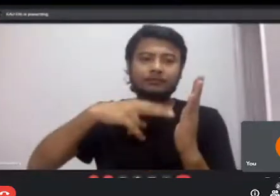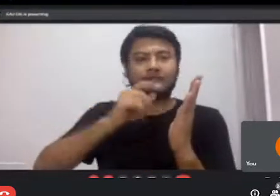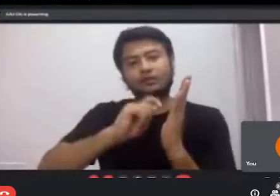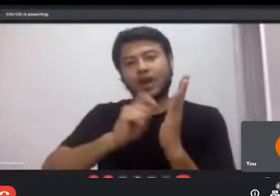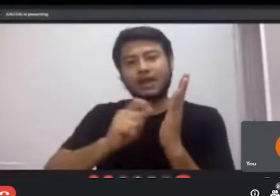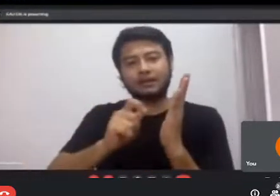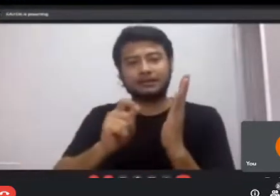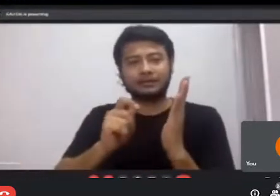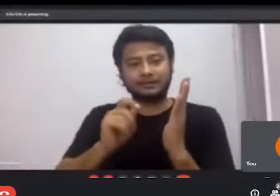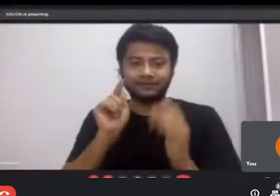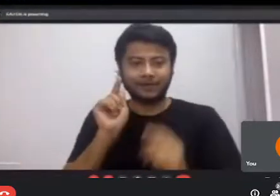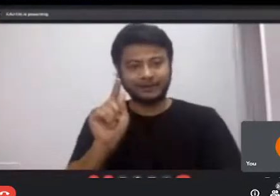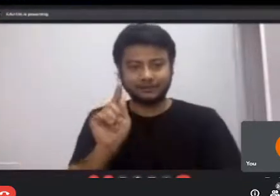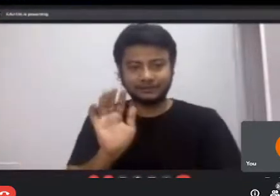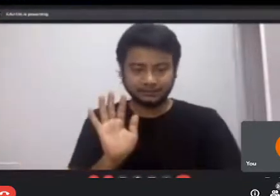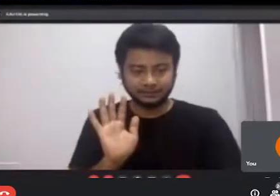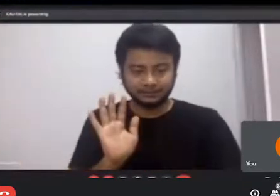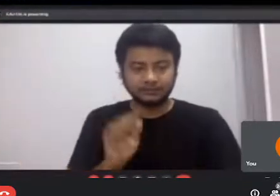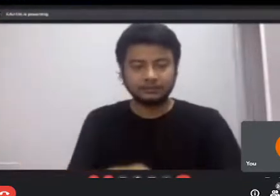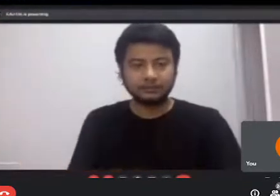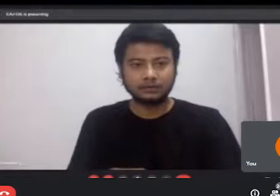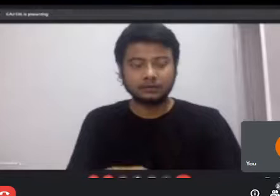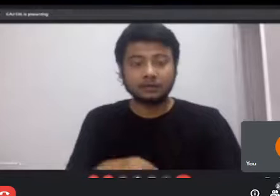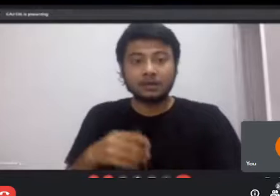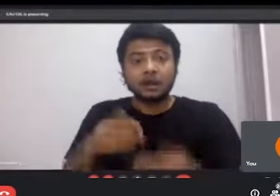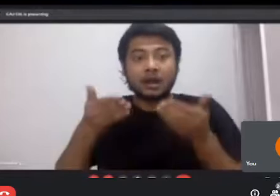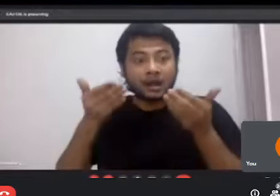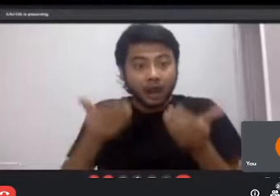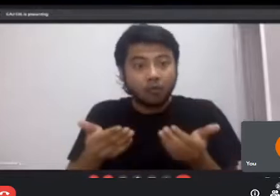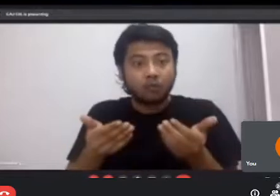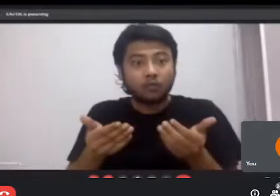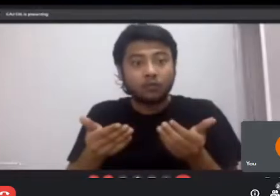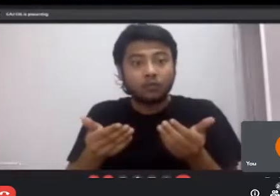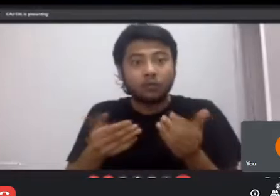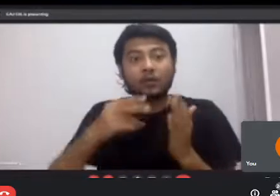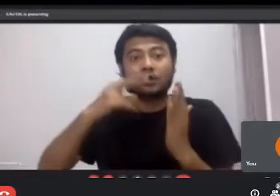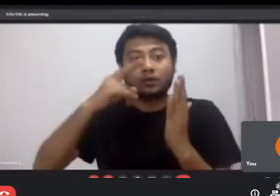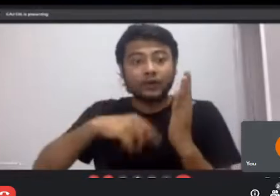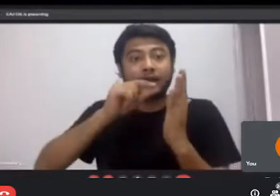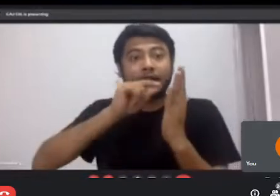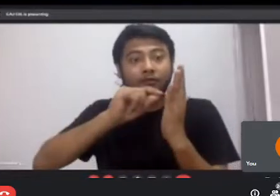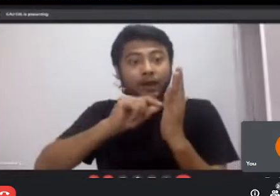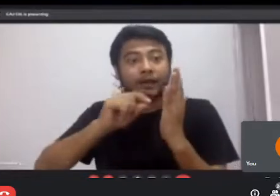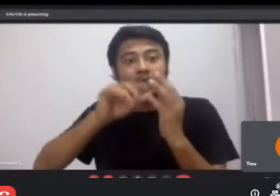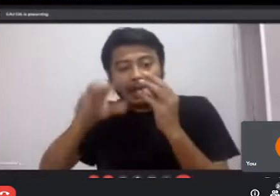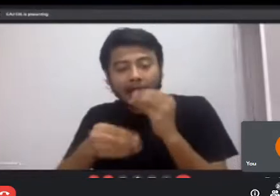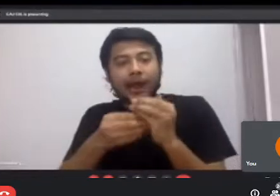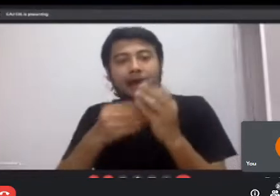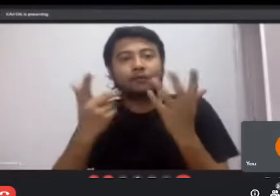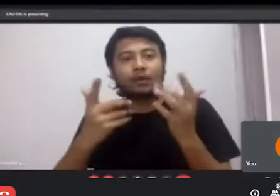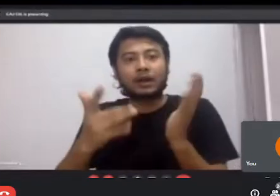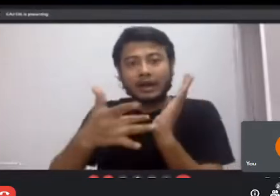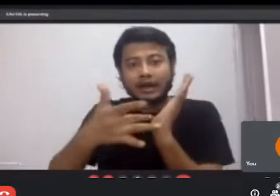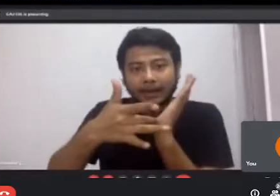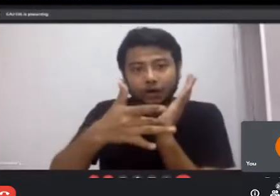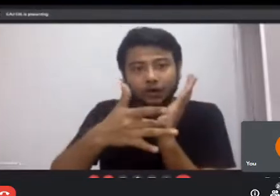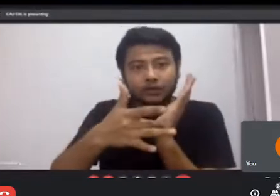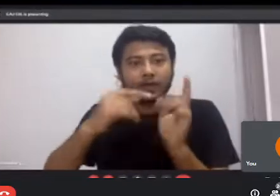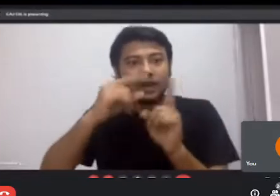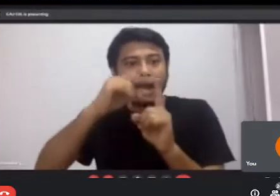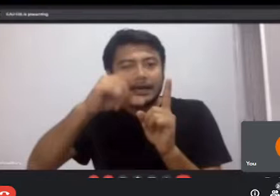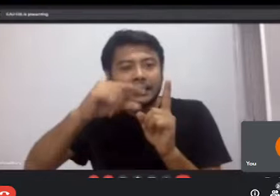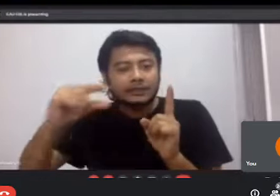And more recently, we also have digital literacy and numerical literacy